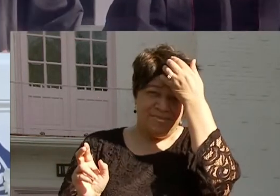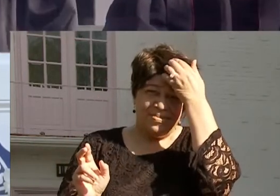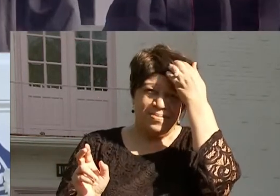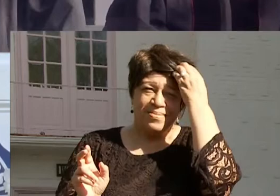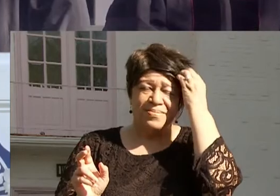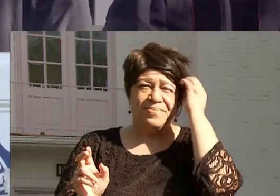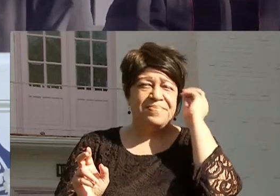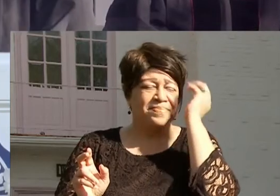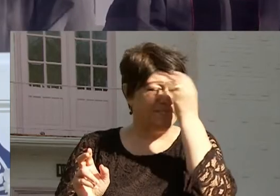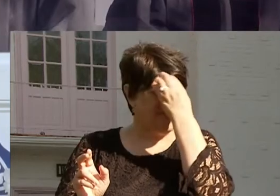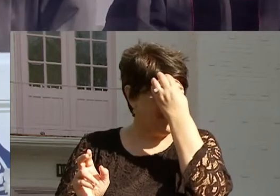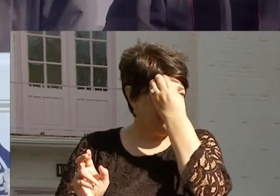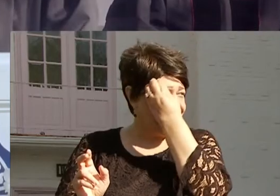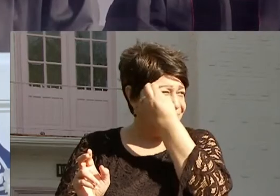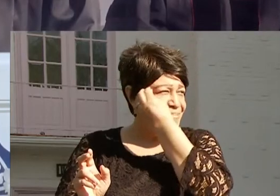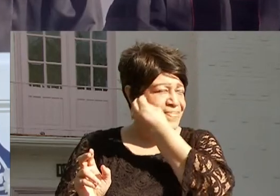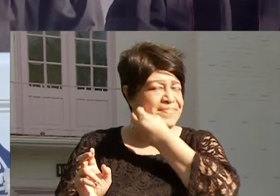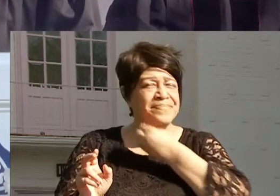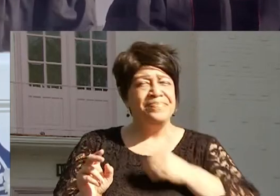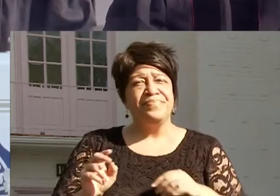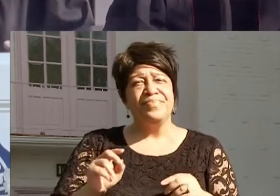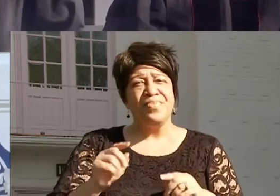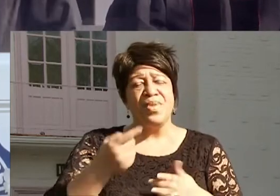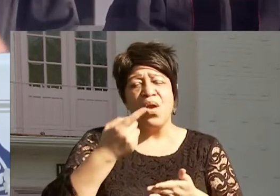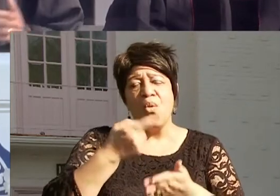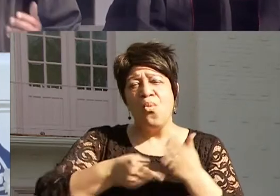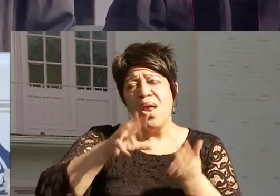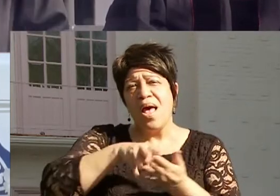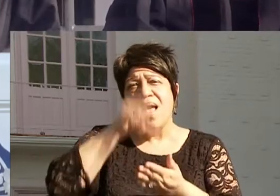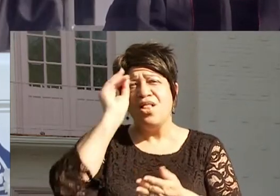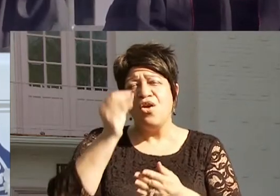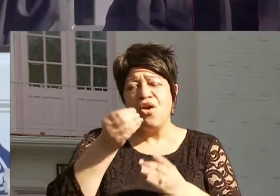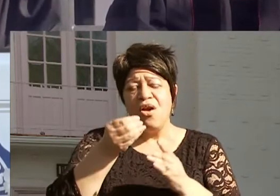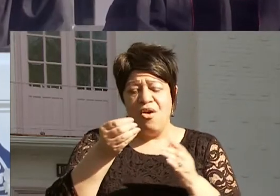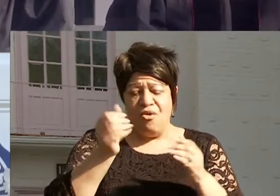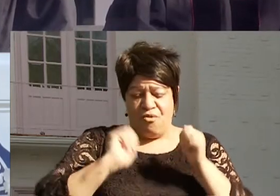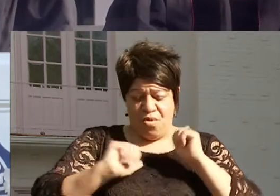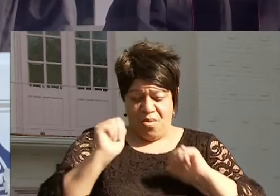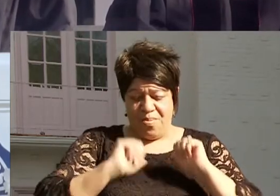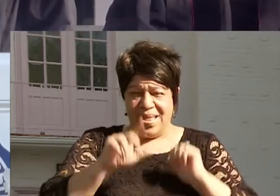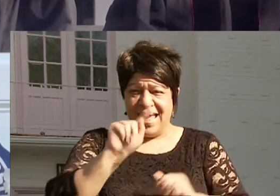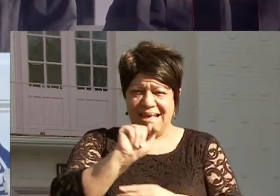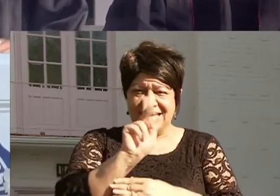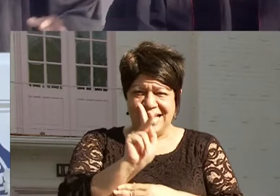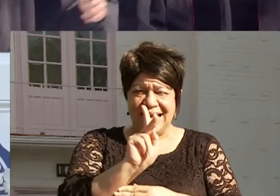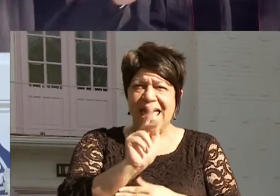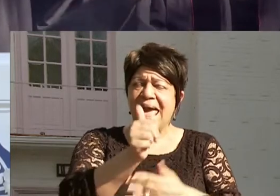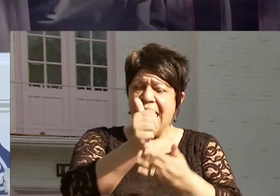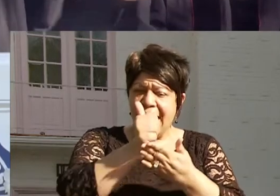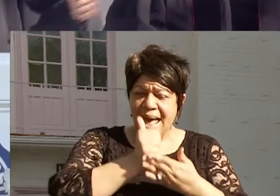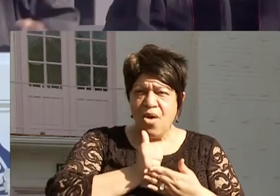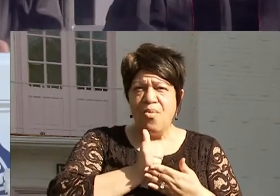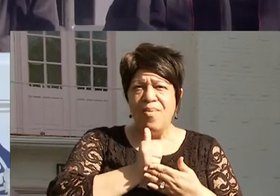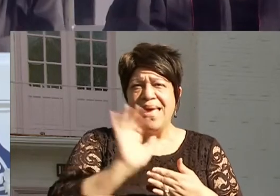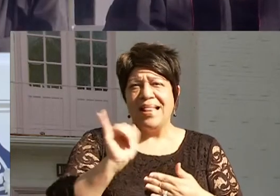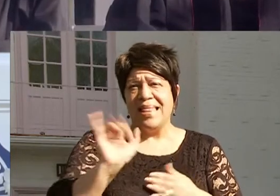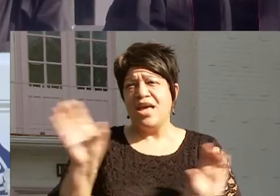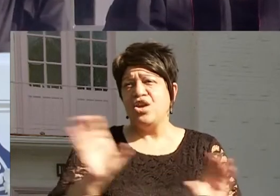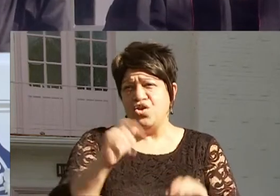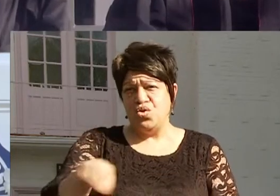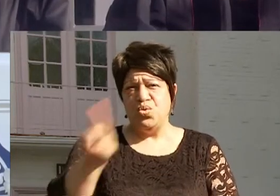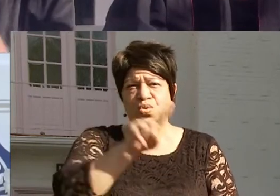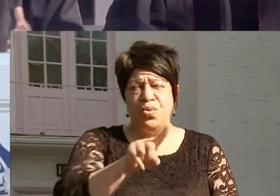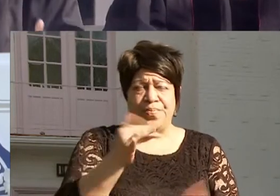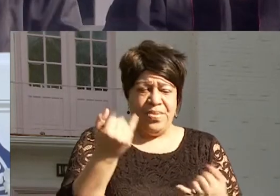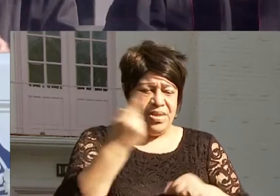What I took from playing Tea Cake can help you as it did me. Today, you will walk across this